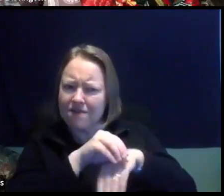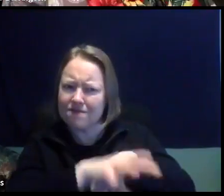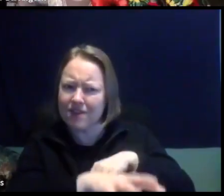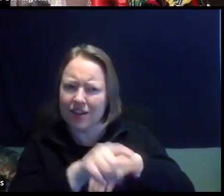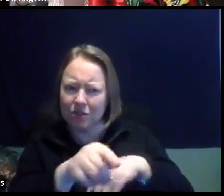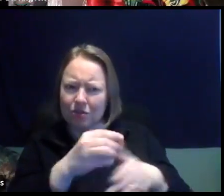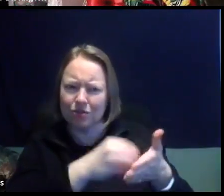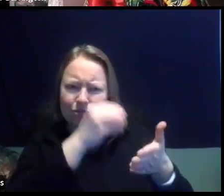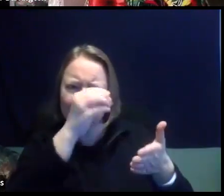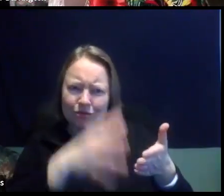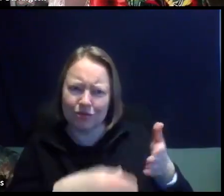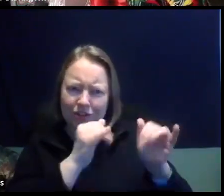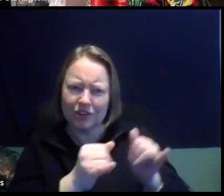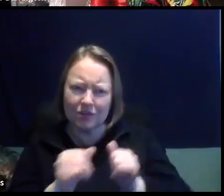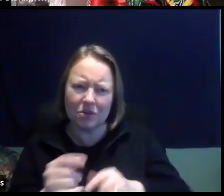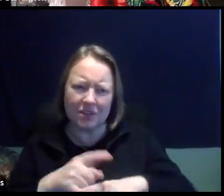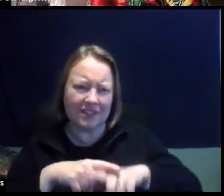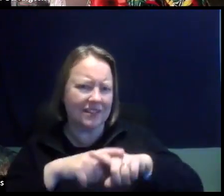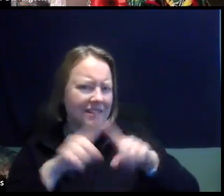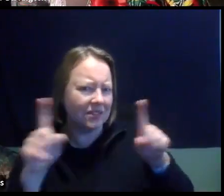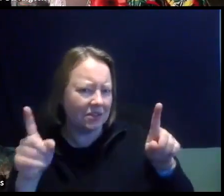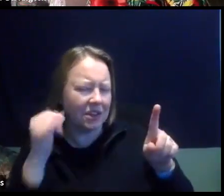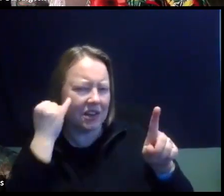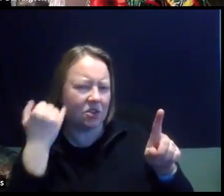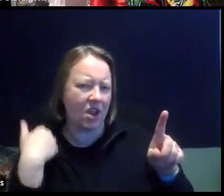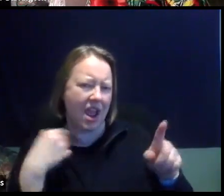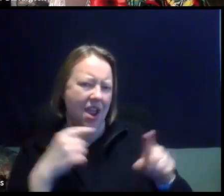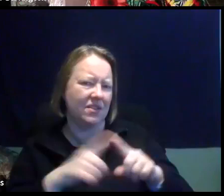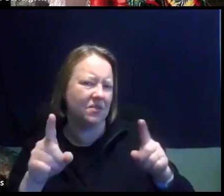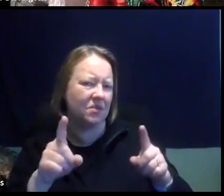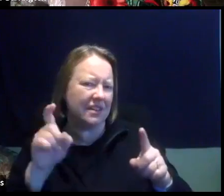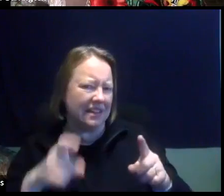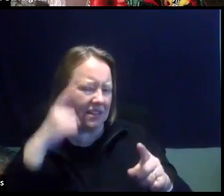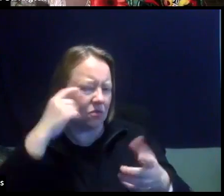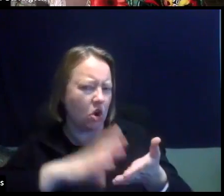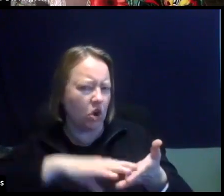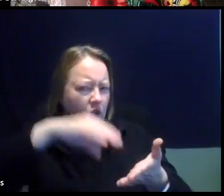differently, or those individuals differently, when you have different learning needs. And so just